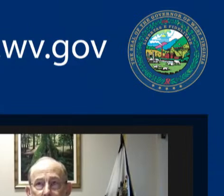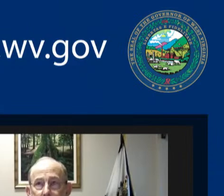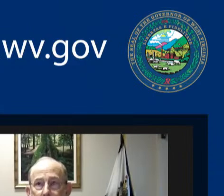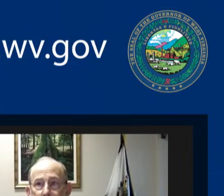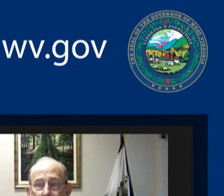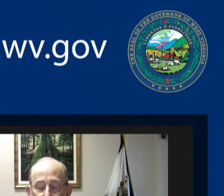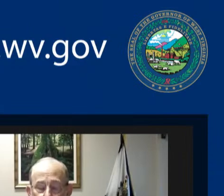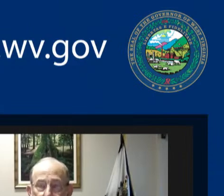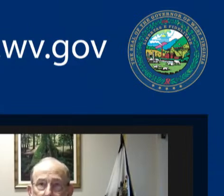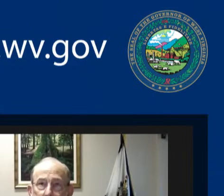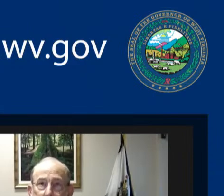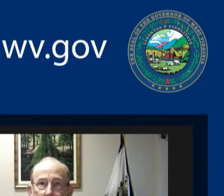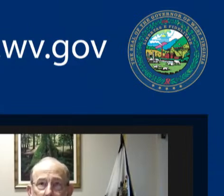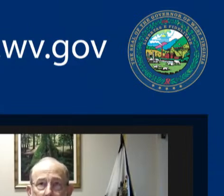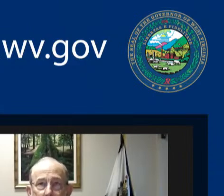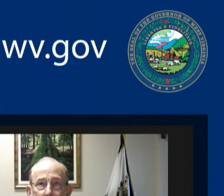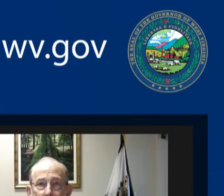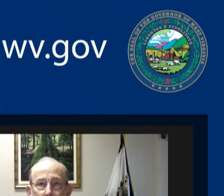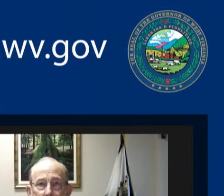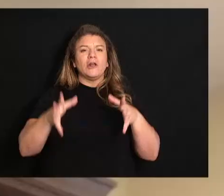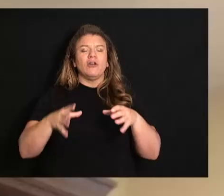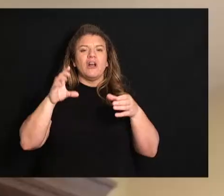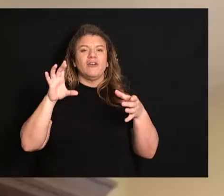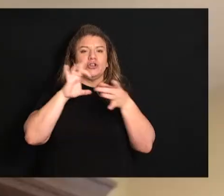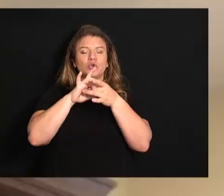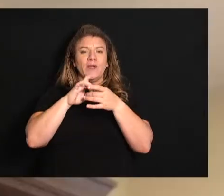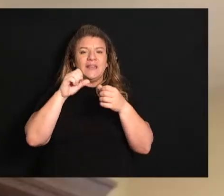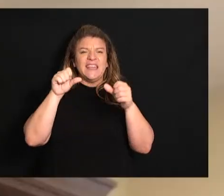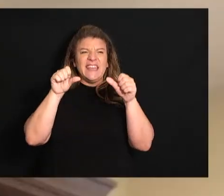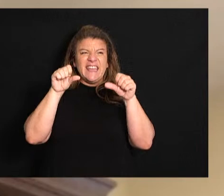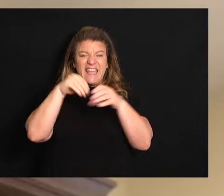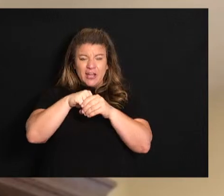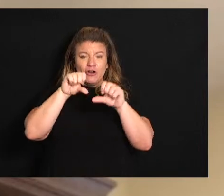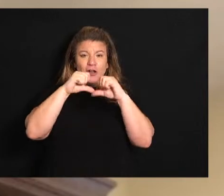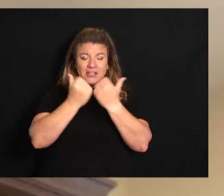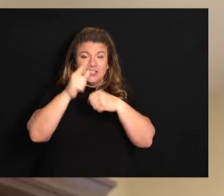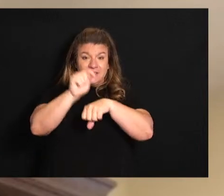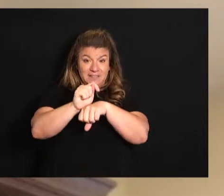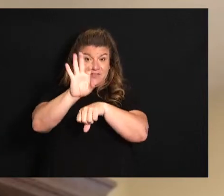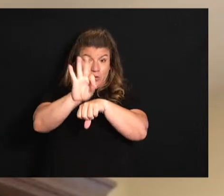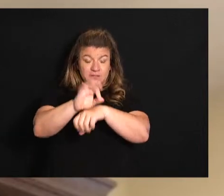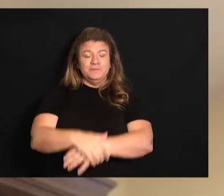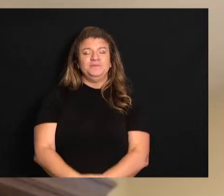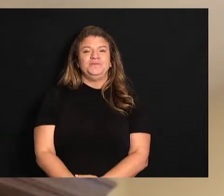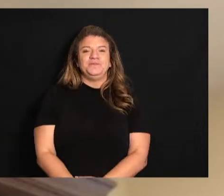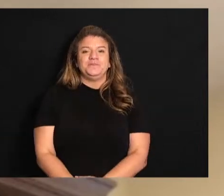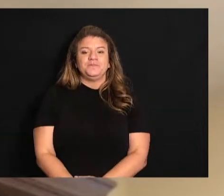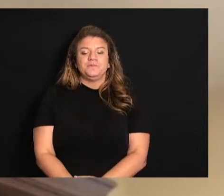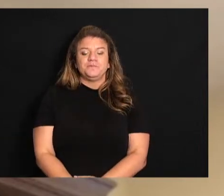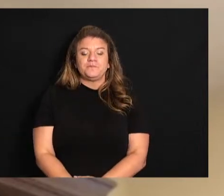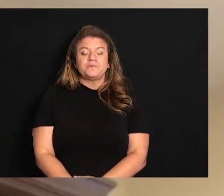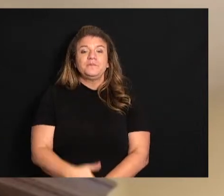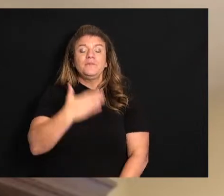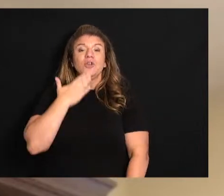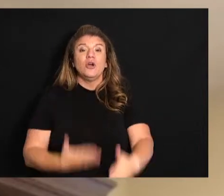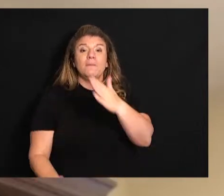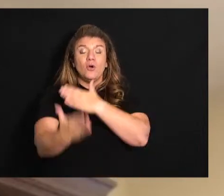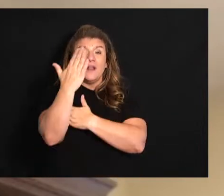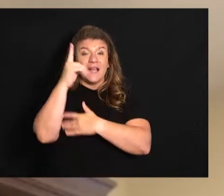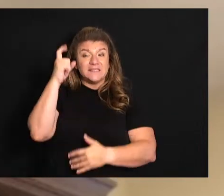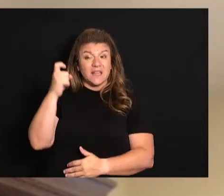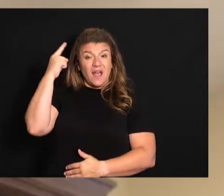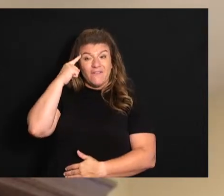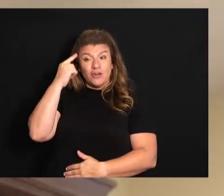the director of our Joint Interagency Task Force. Good morning. As Governor and Dr. Marsh pointed out, we continue